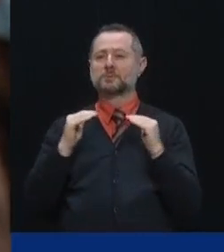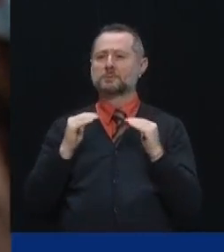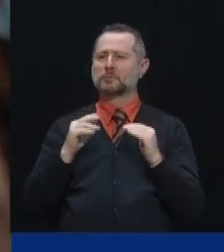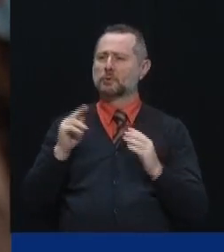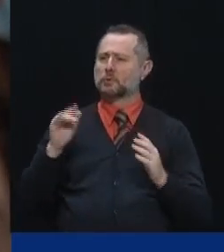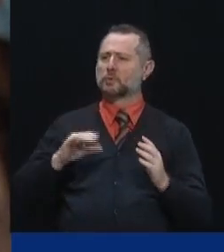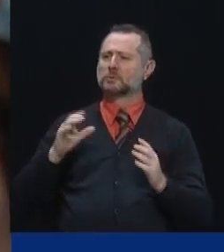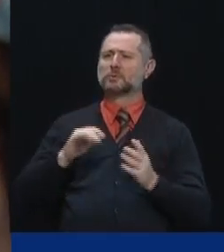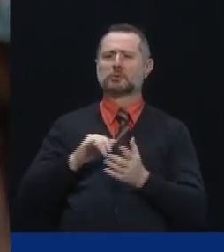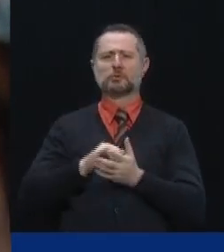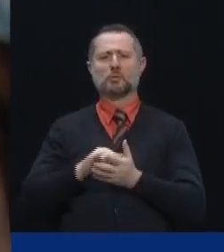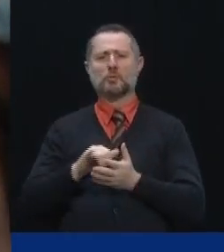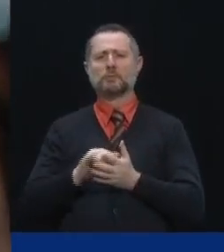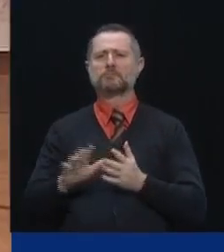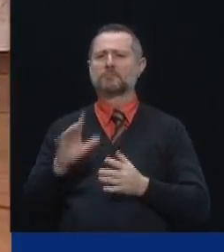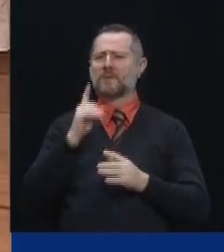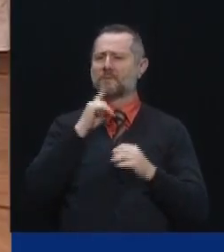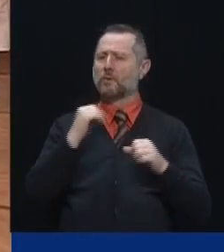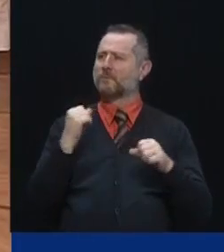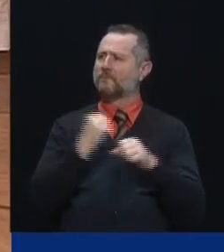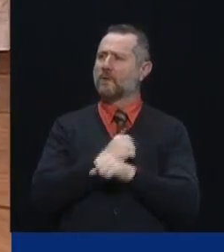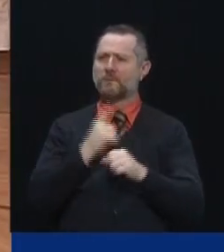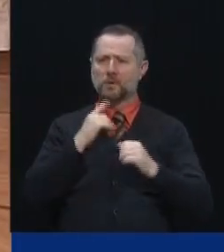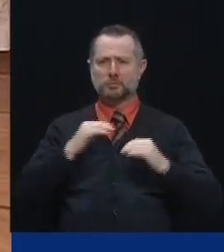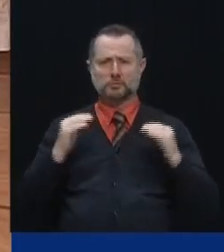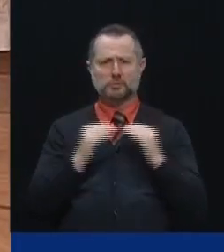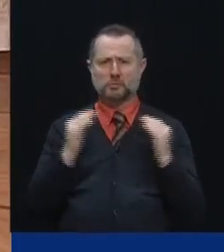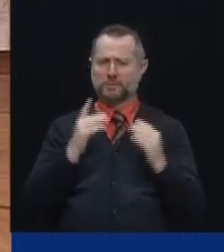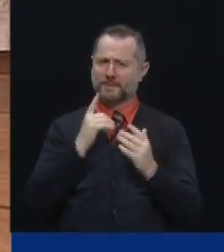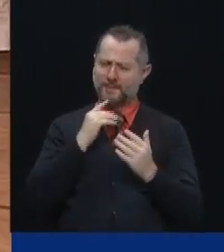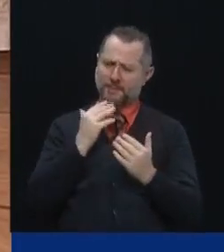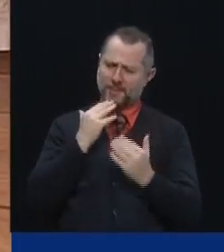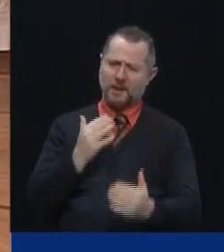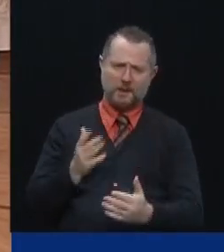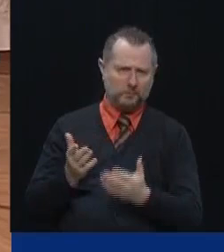fighting for equality. Thank you so much, Jennifer Jones Austin.